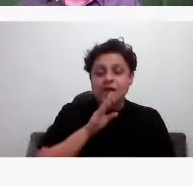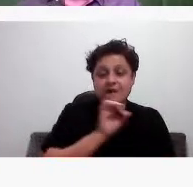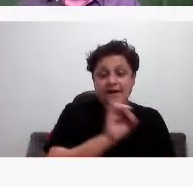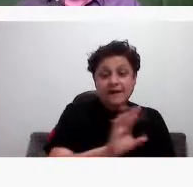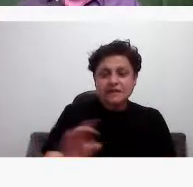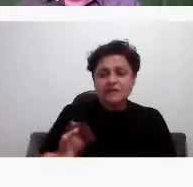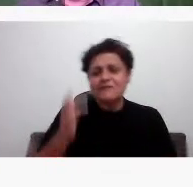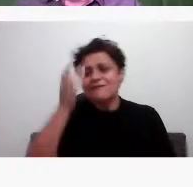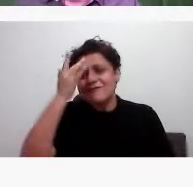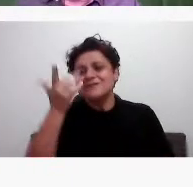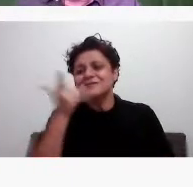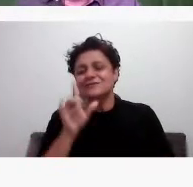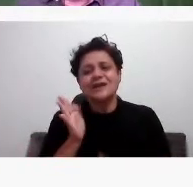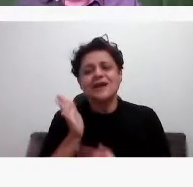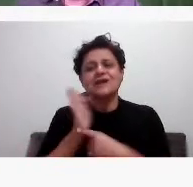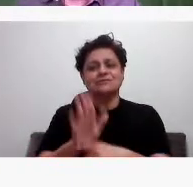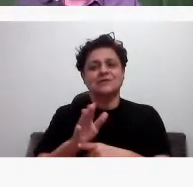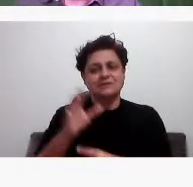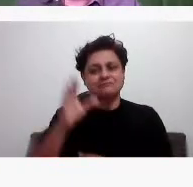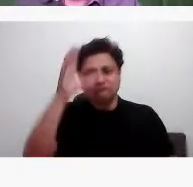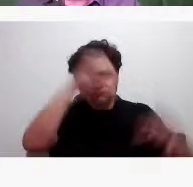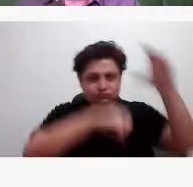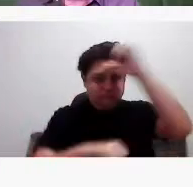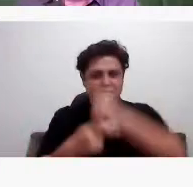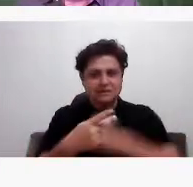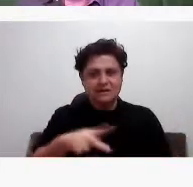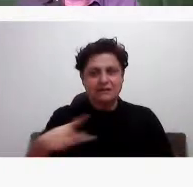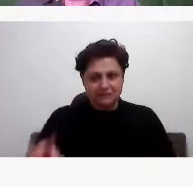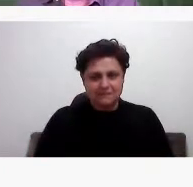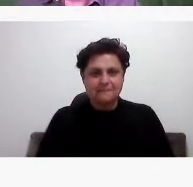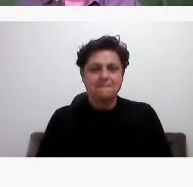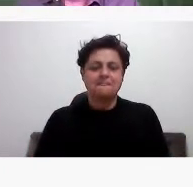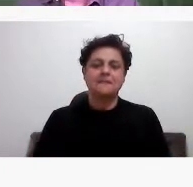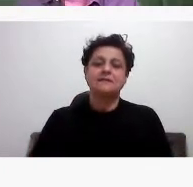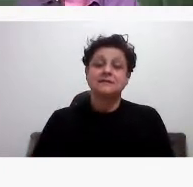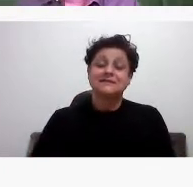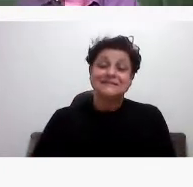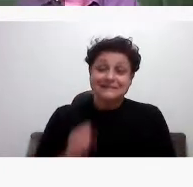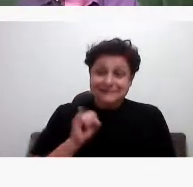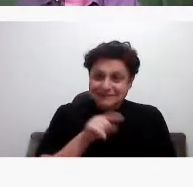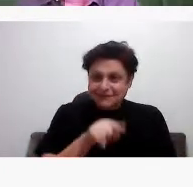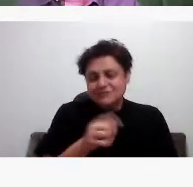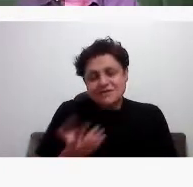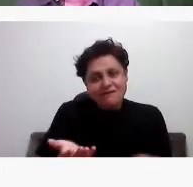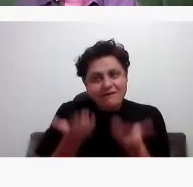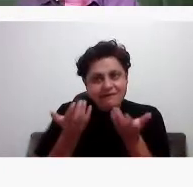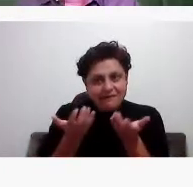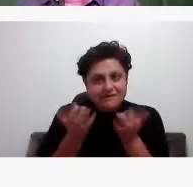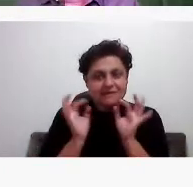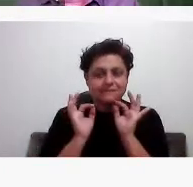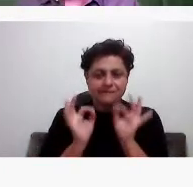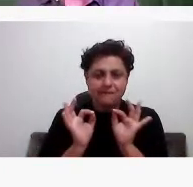And if you want to do something related to this